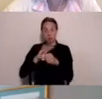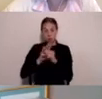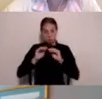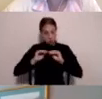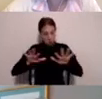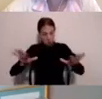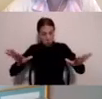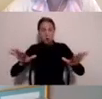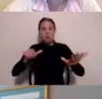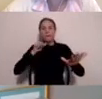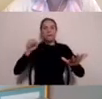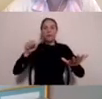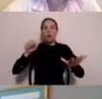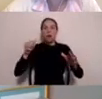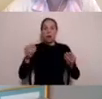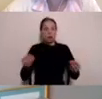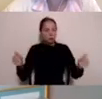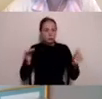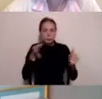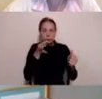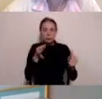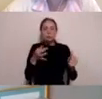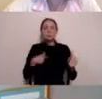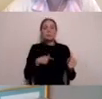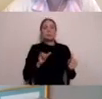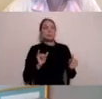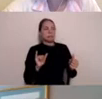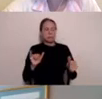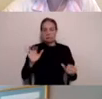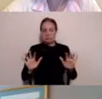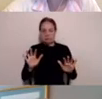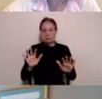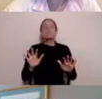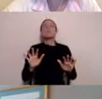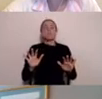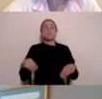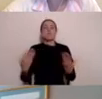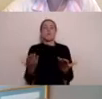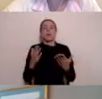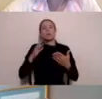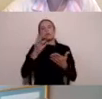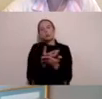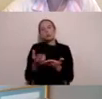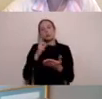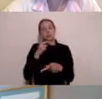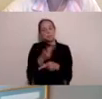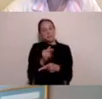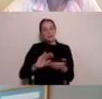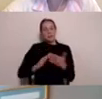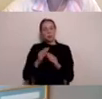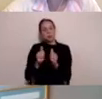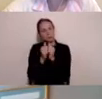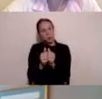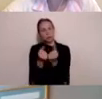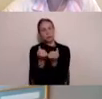sought to provide resources to continue to keep the SMA community together and safe. And in the